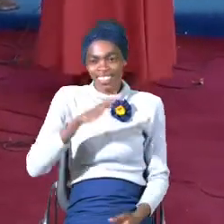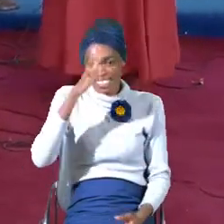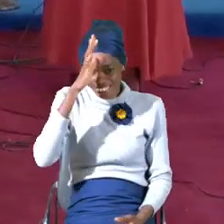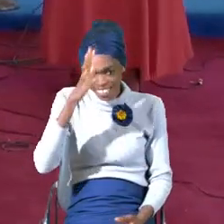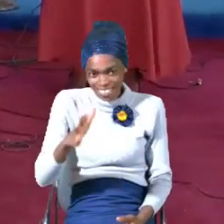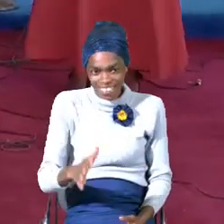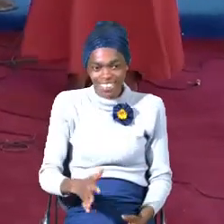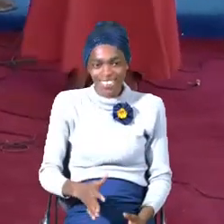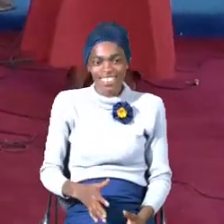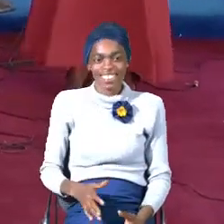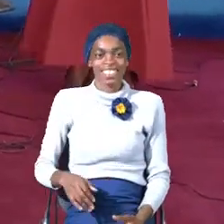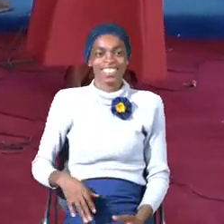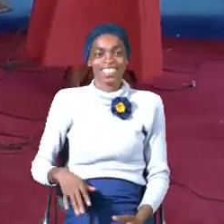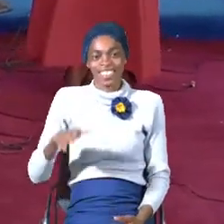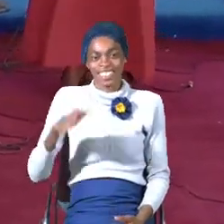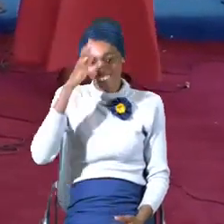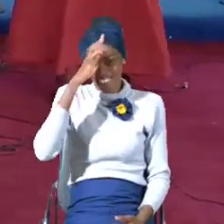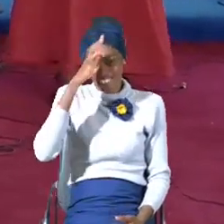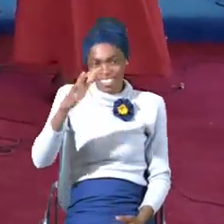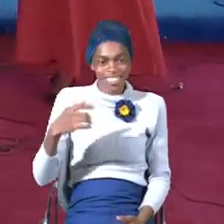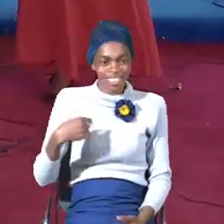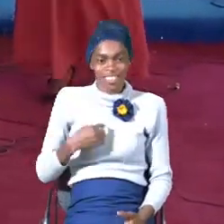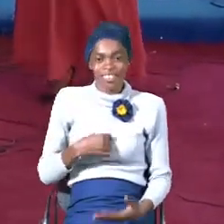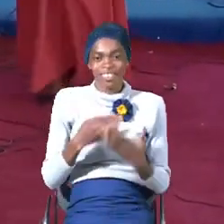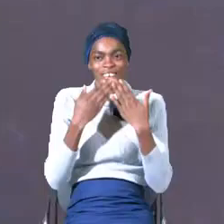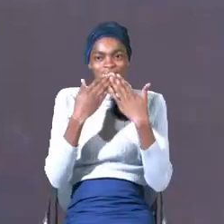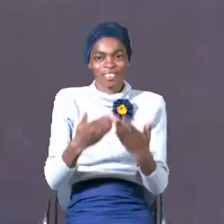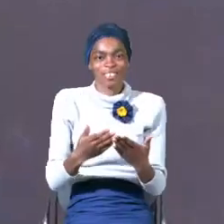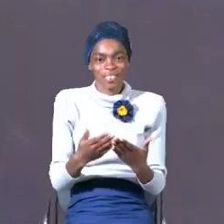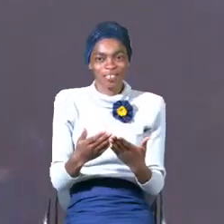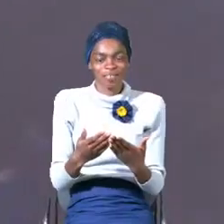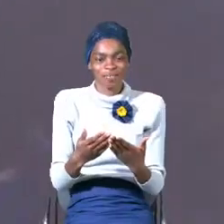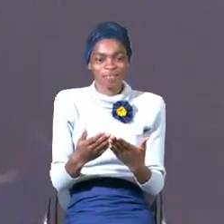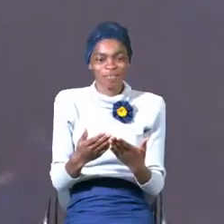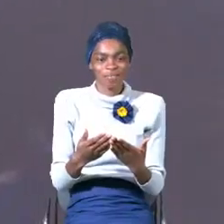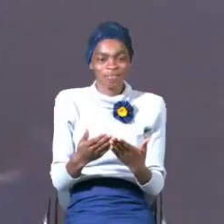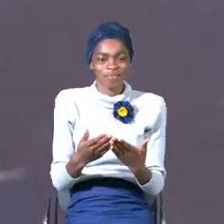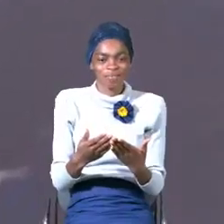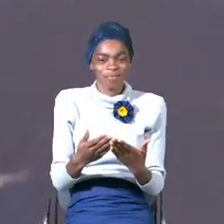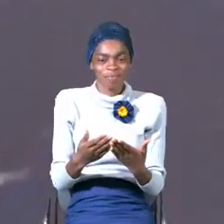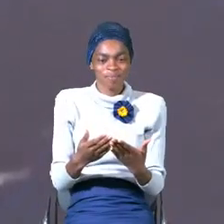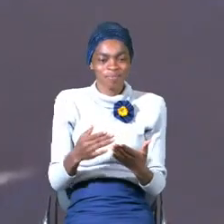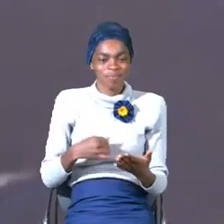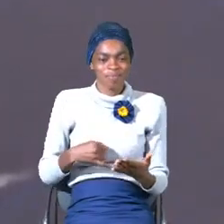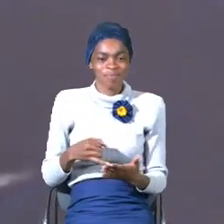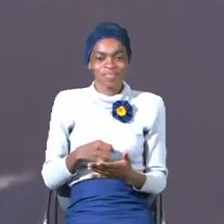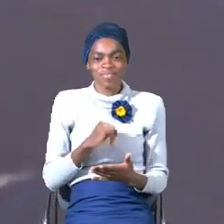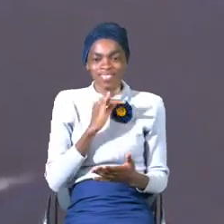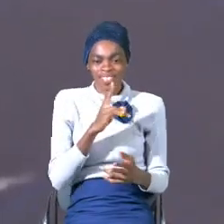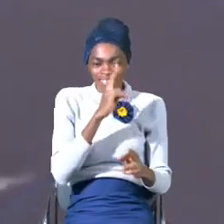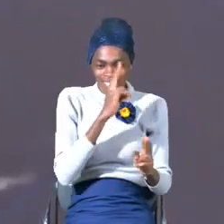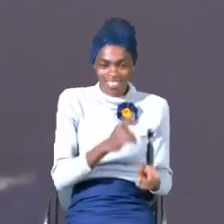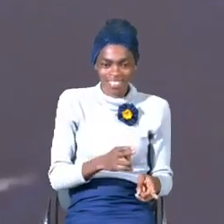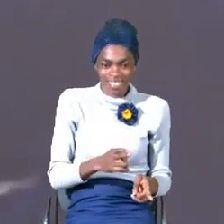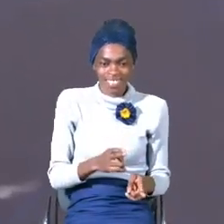Daddy, probably you have come with me. And mommy in absentia, you know,